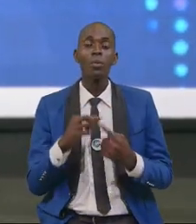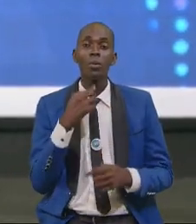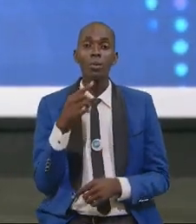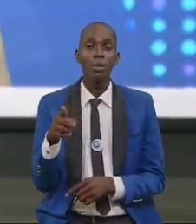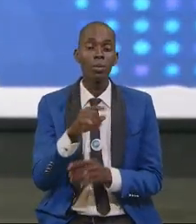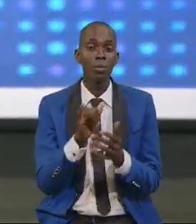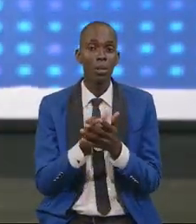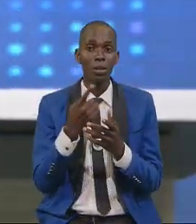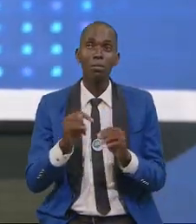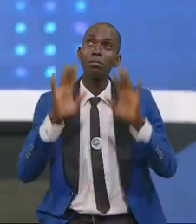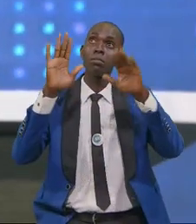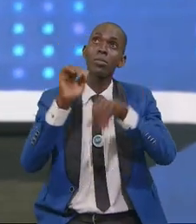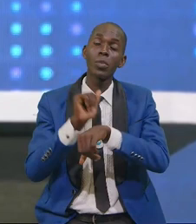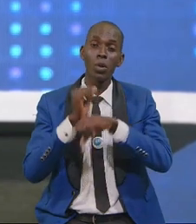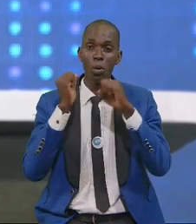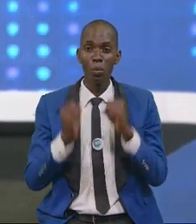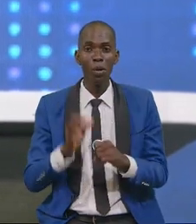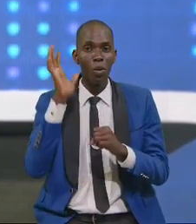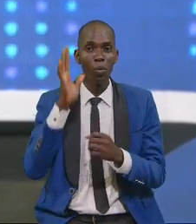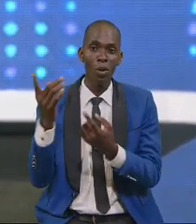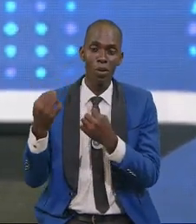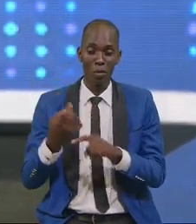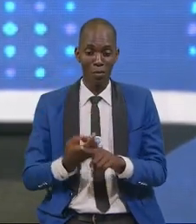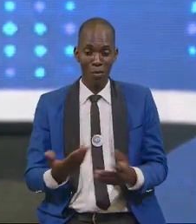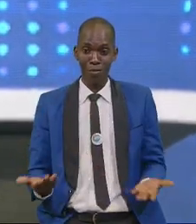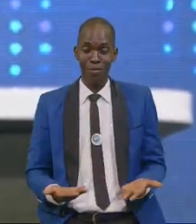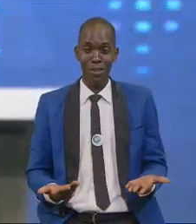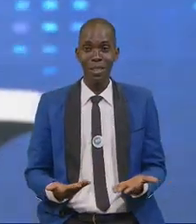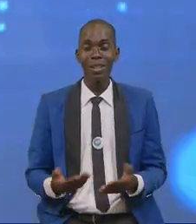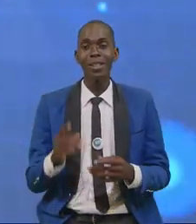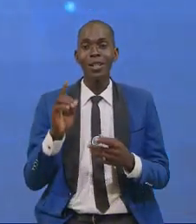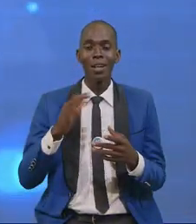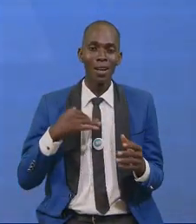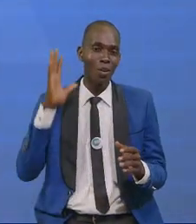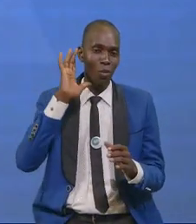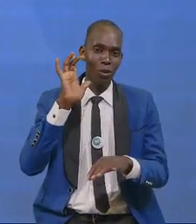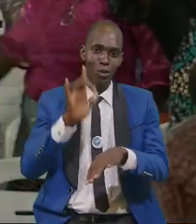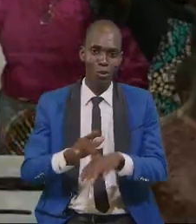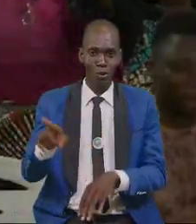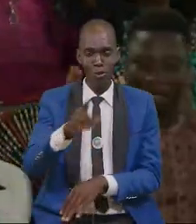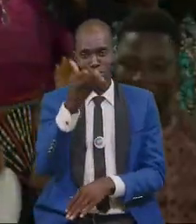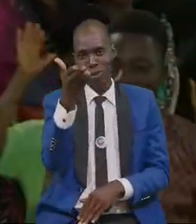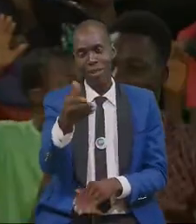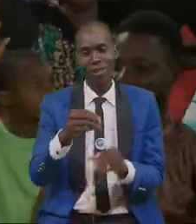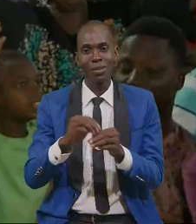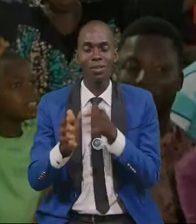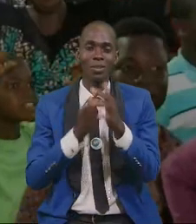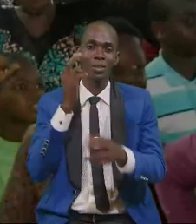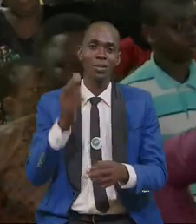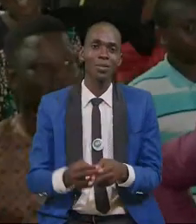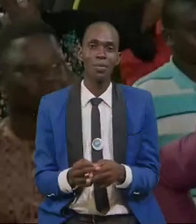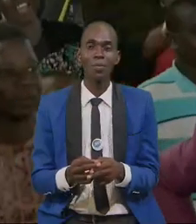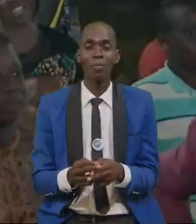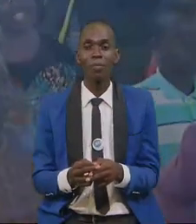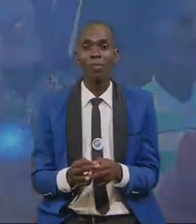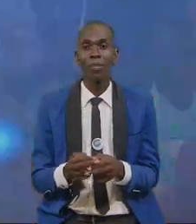power will come from the Alpha location here and get to you right there. Many people are